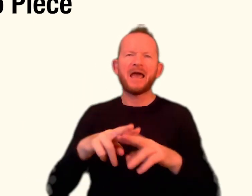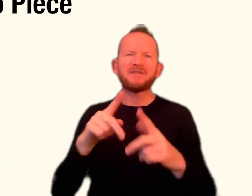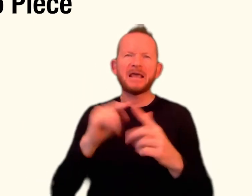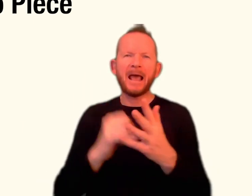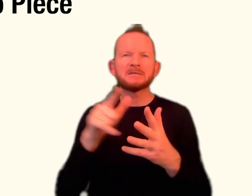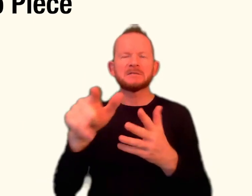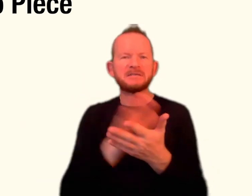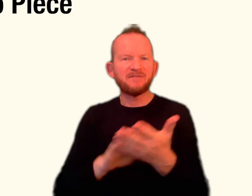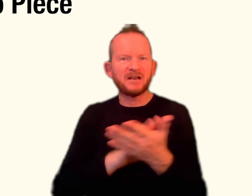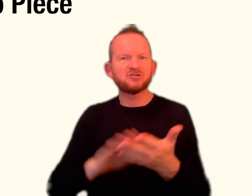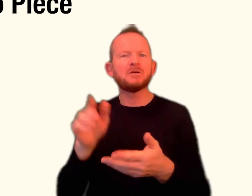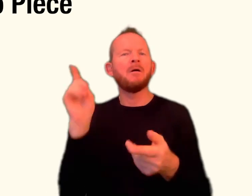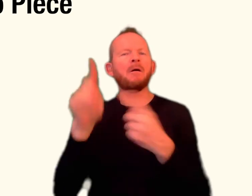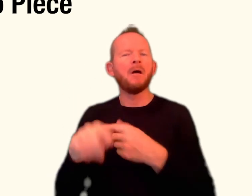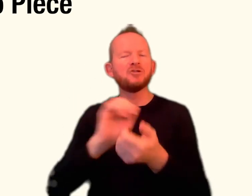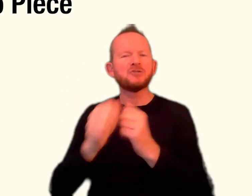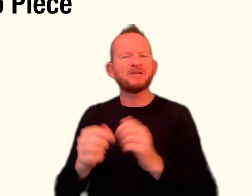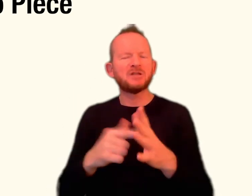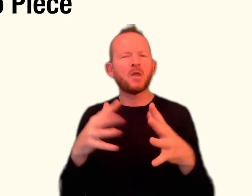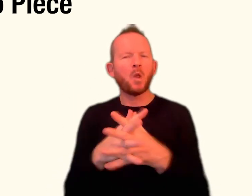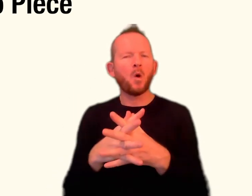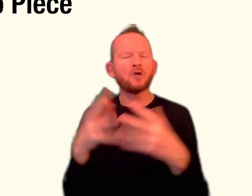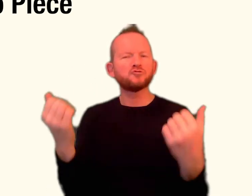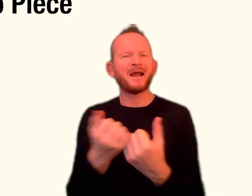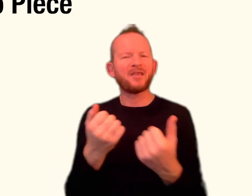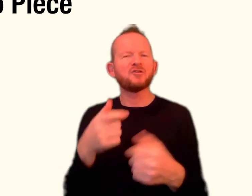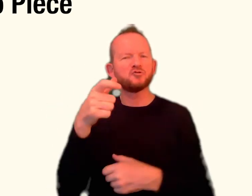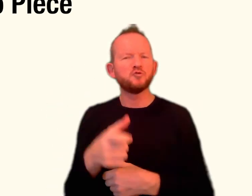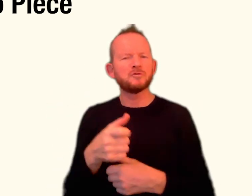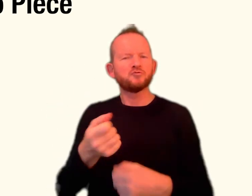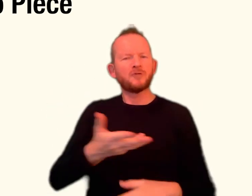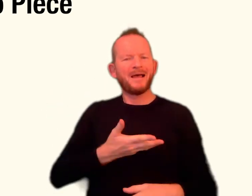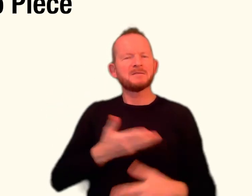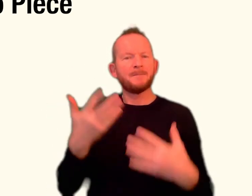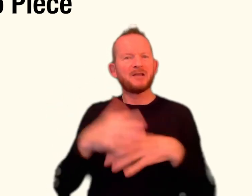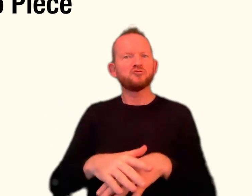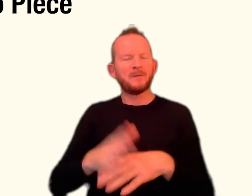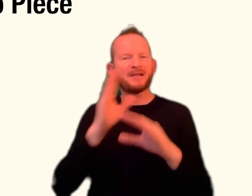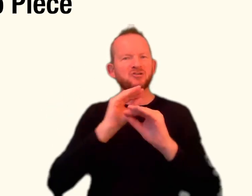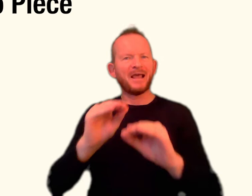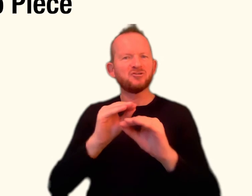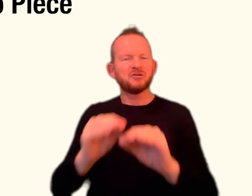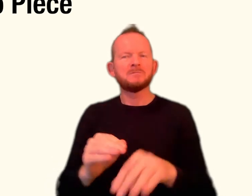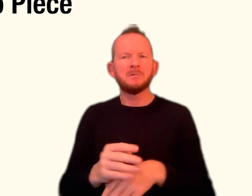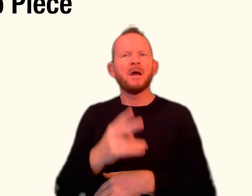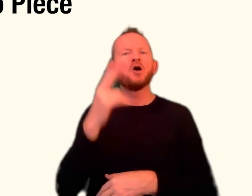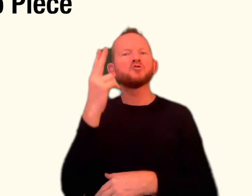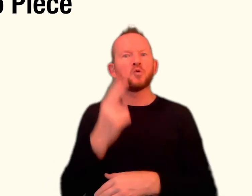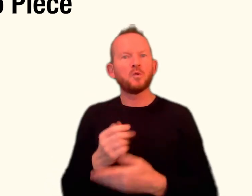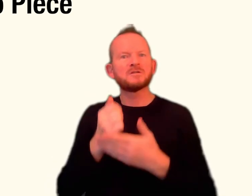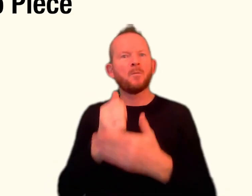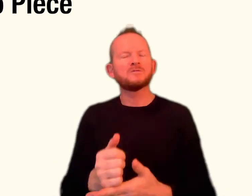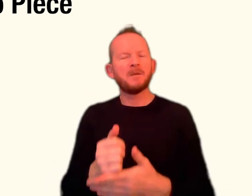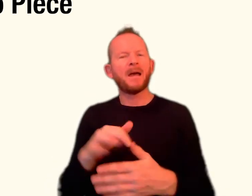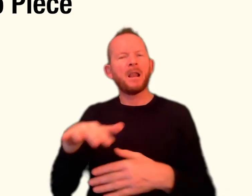to changes in the law that strengthened students' rights to mainstream education. They said schools supported by local education